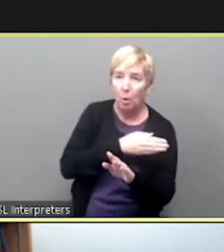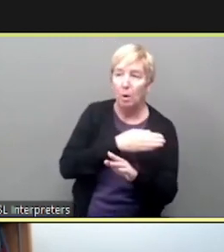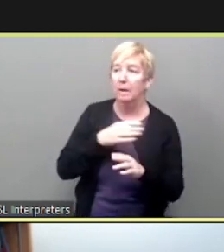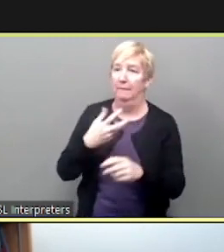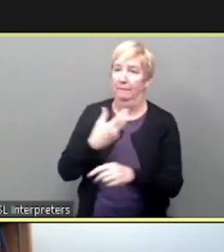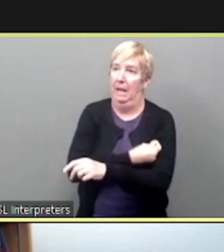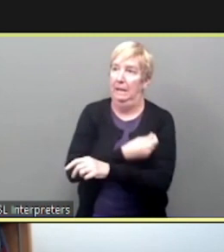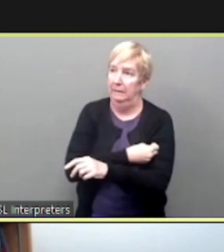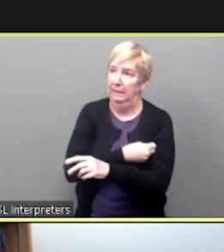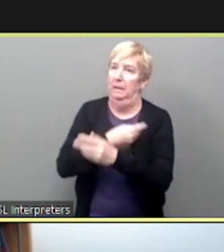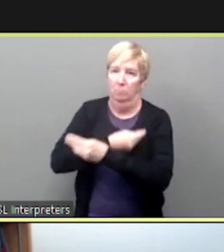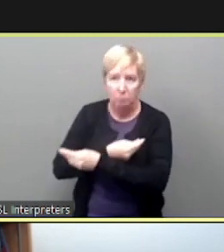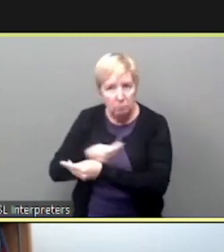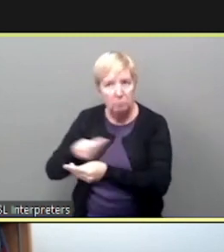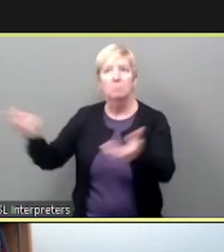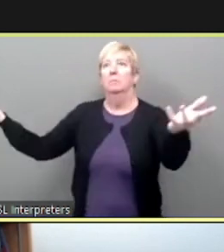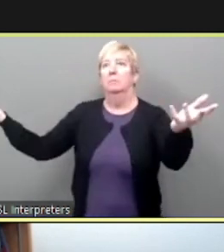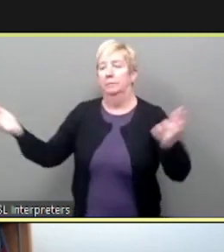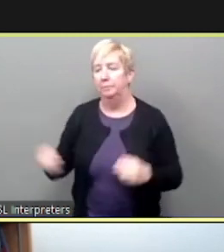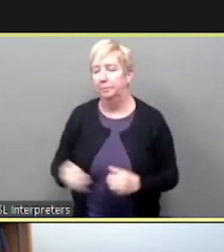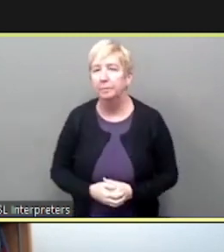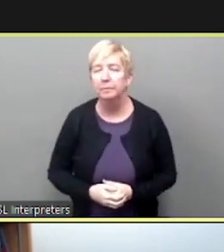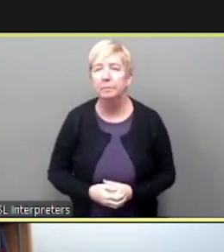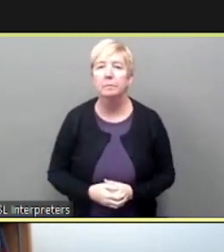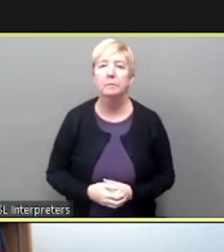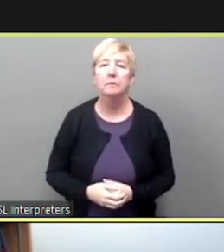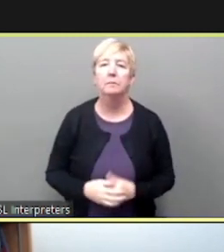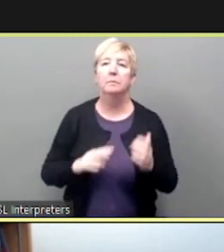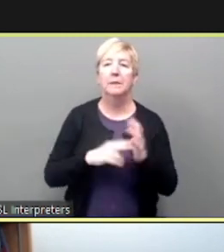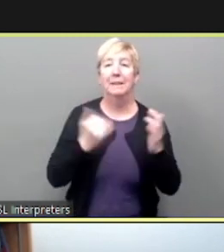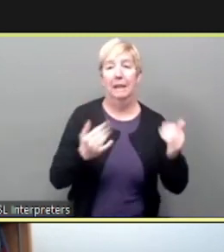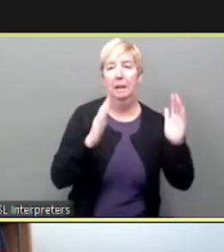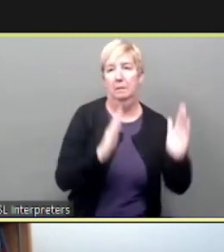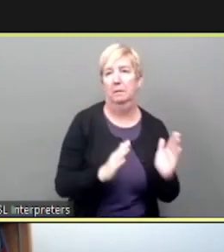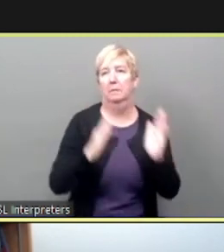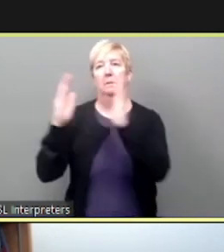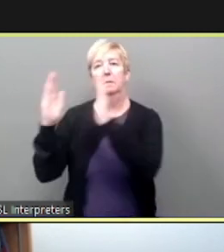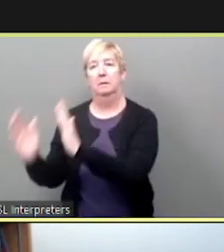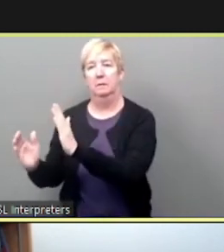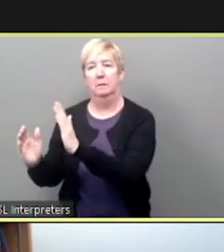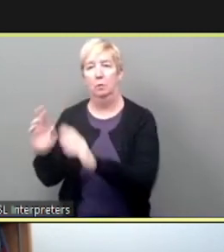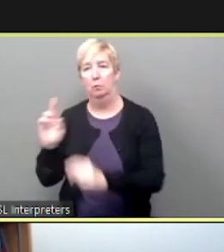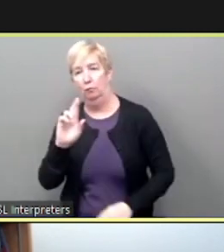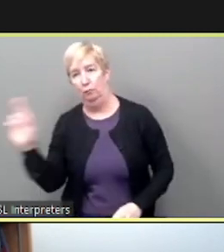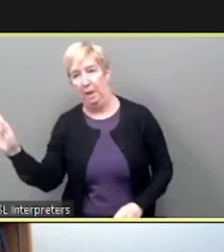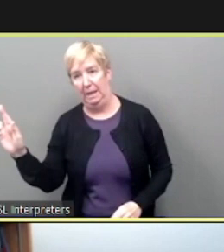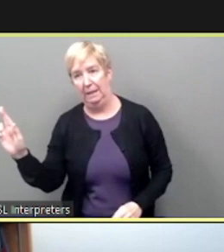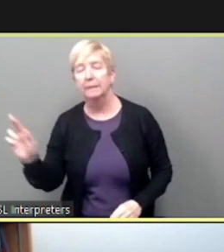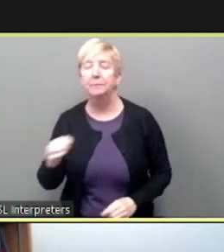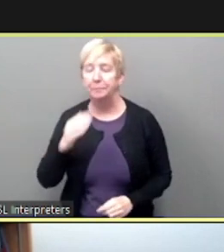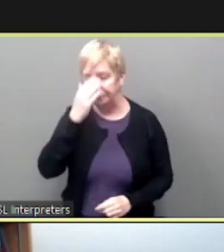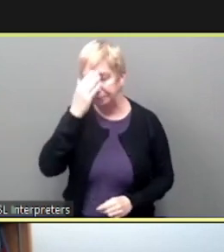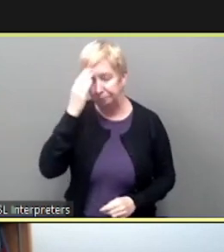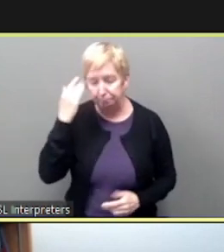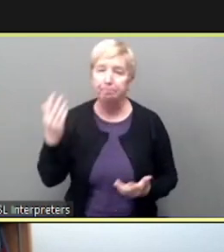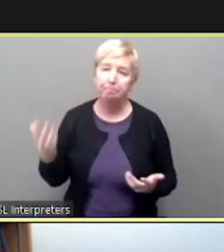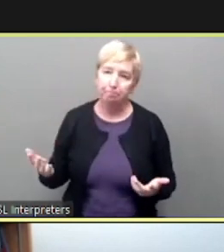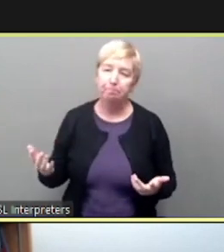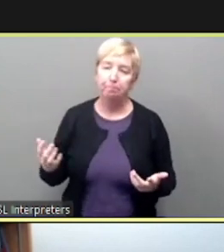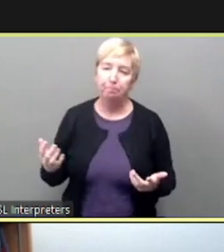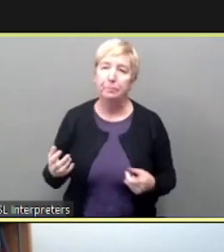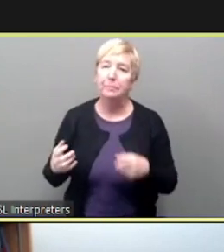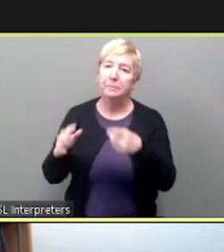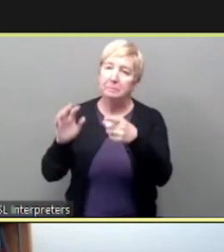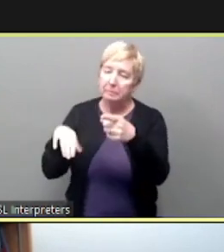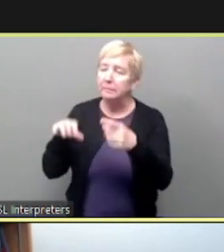vaccine rollout efforts. And so what you see here on the right-hand slide is certainly this is fueled by